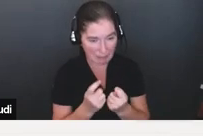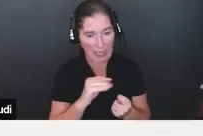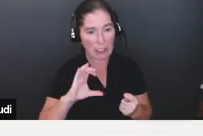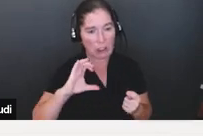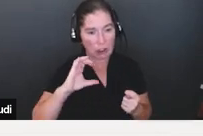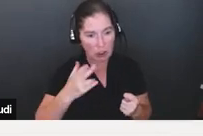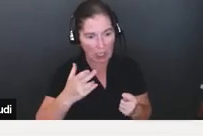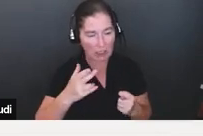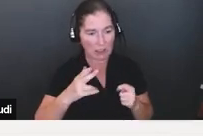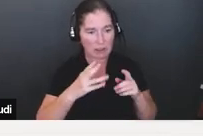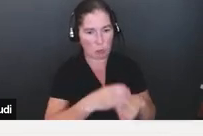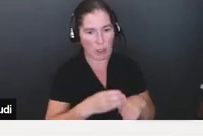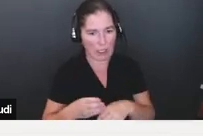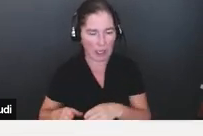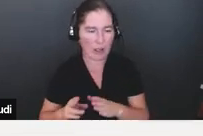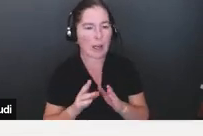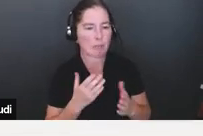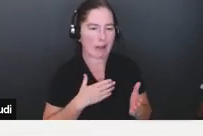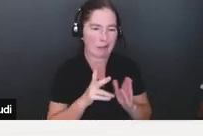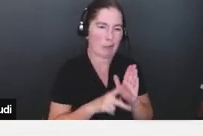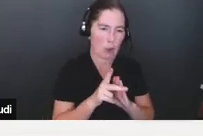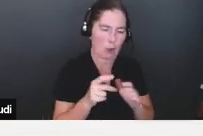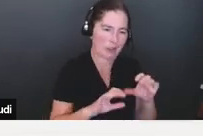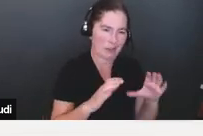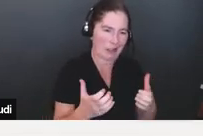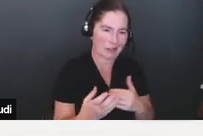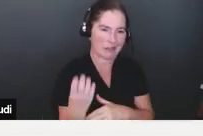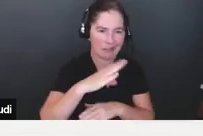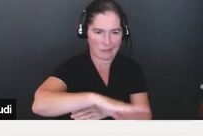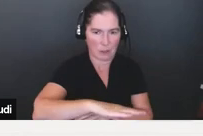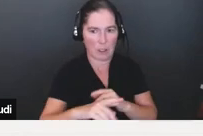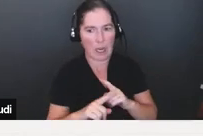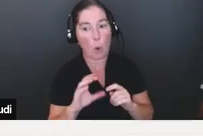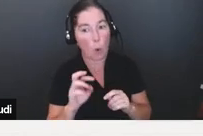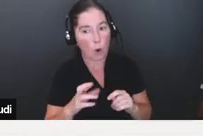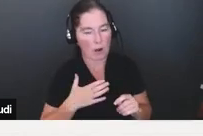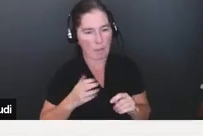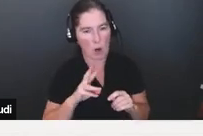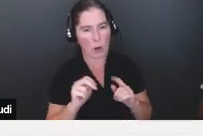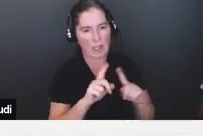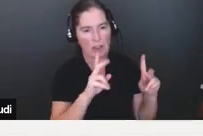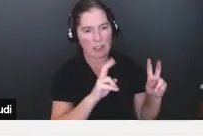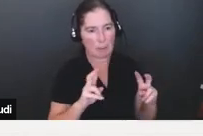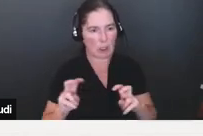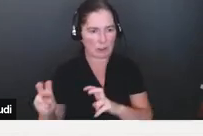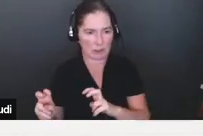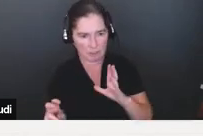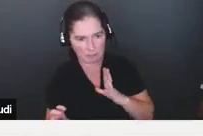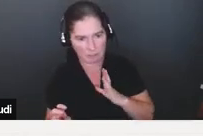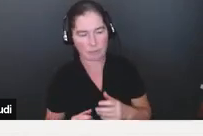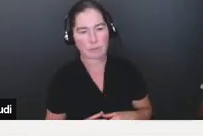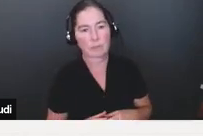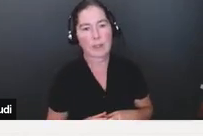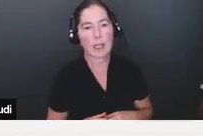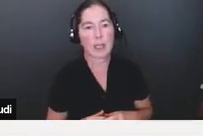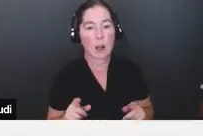breaking down the different periods that I teach or the different subjects that I teach. Awesome. I see I can